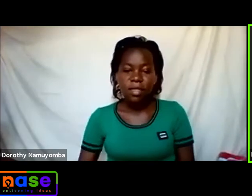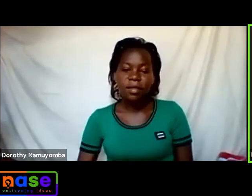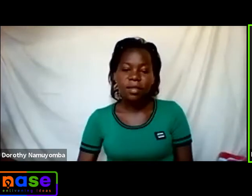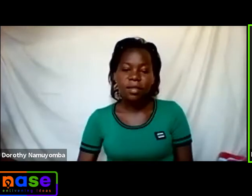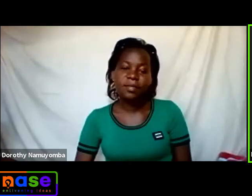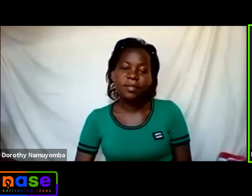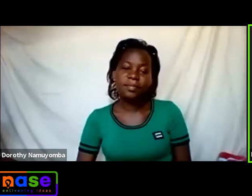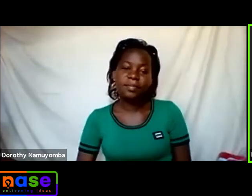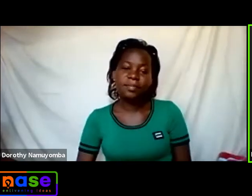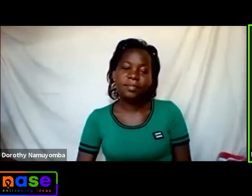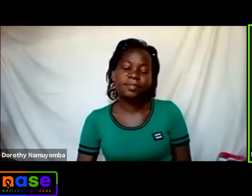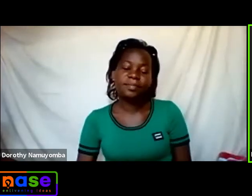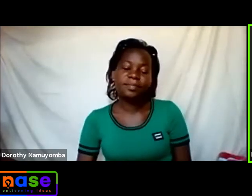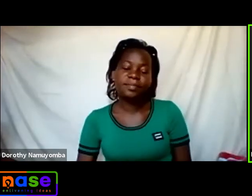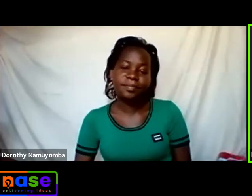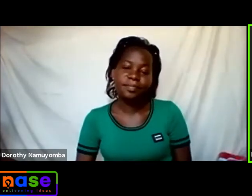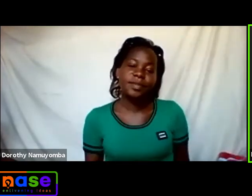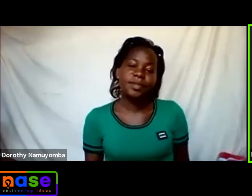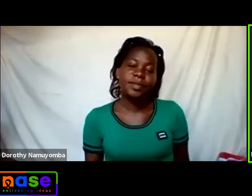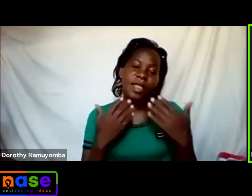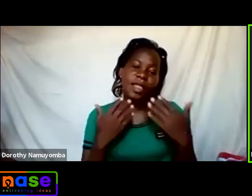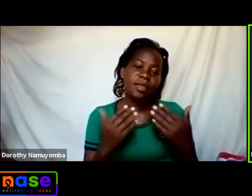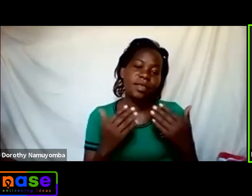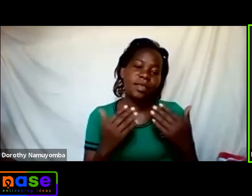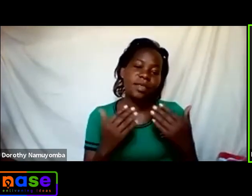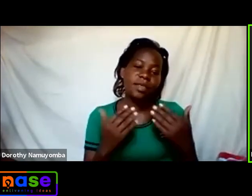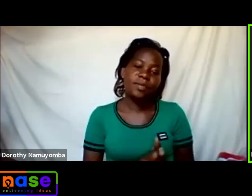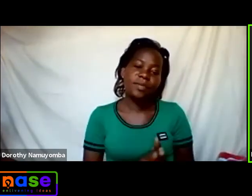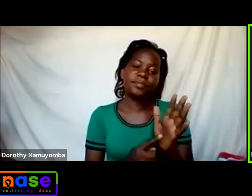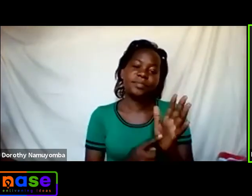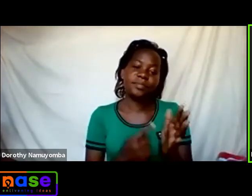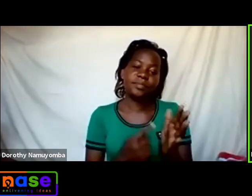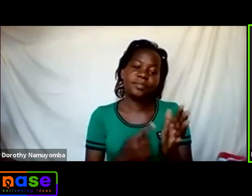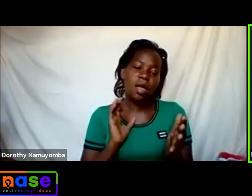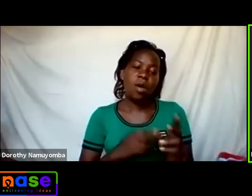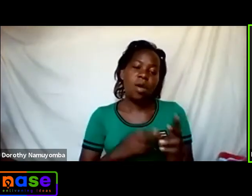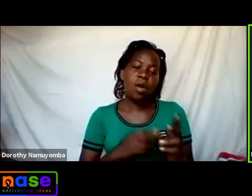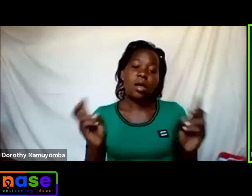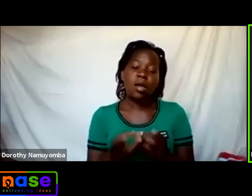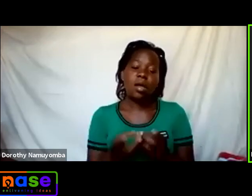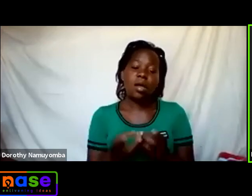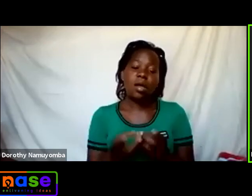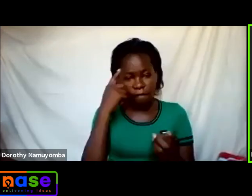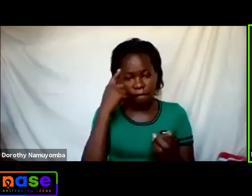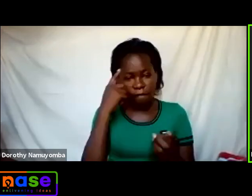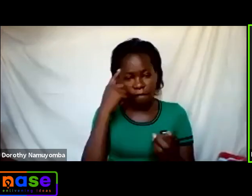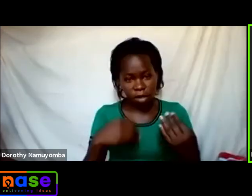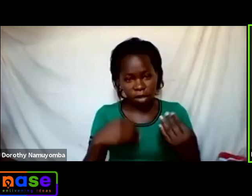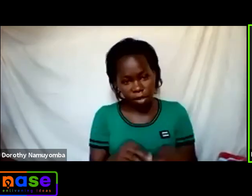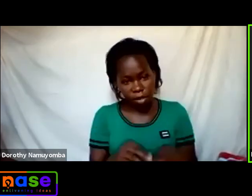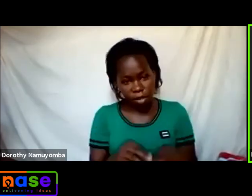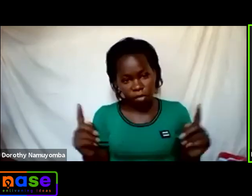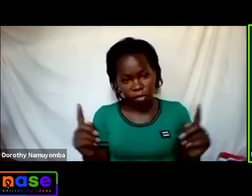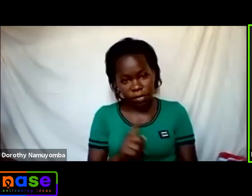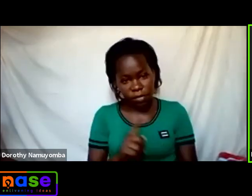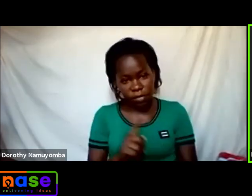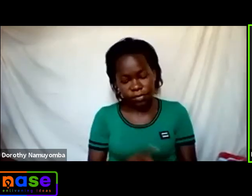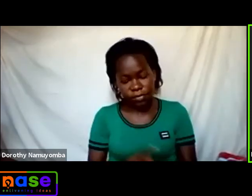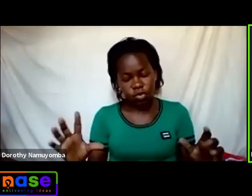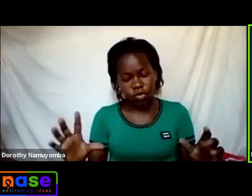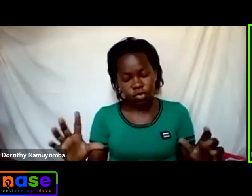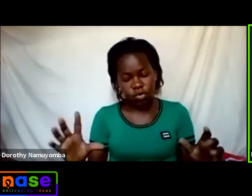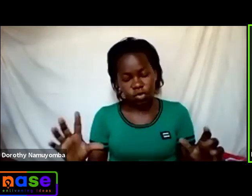much, especially for our panelists for agreeing at a very short notice to join us today. This session was supposed to have